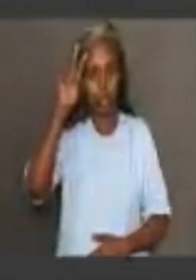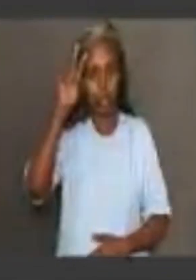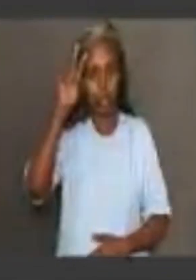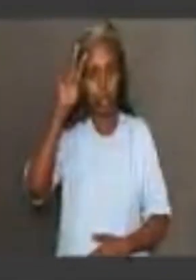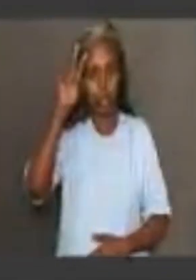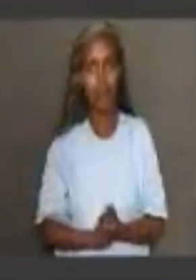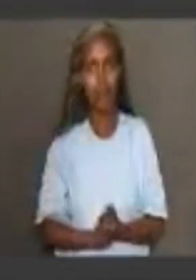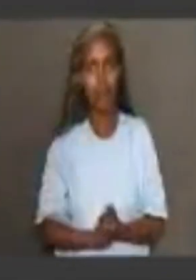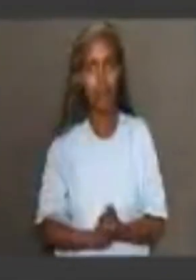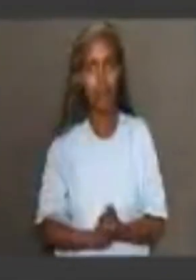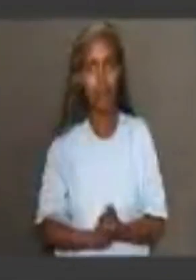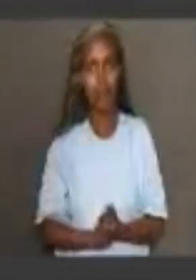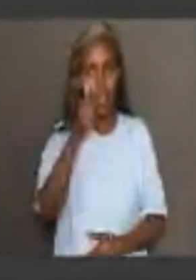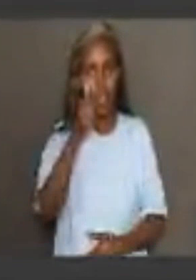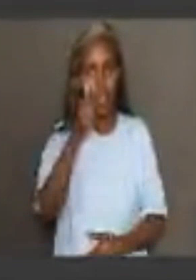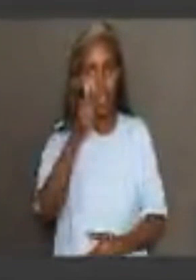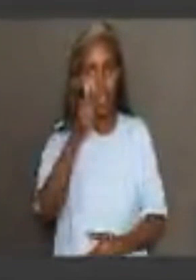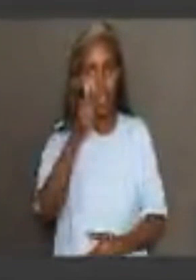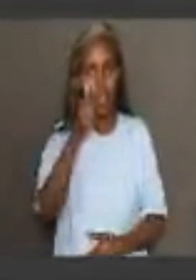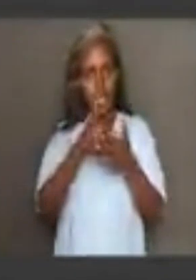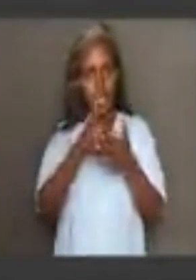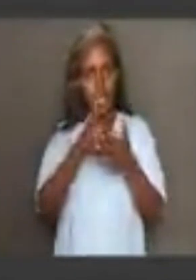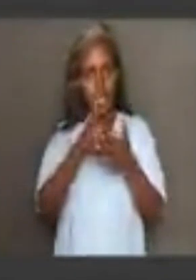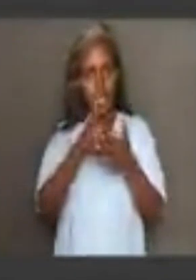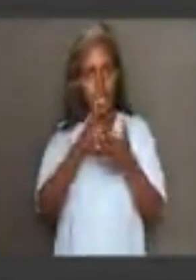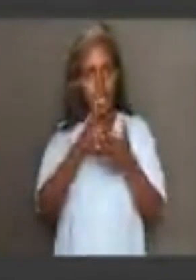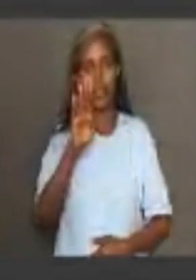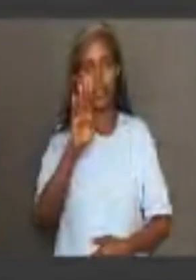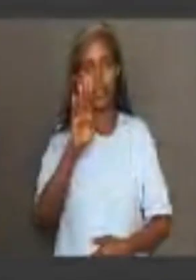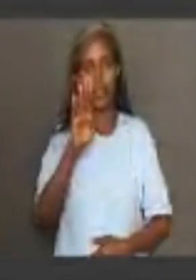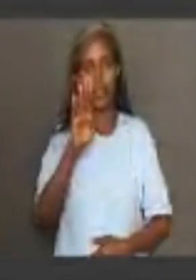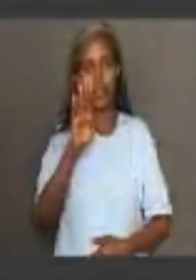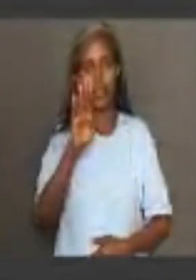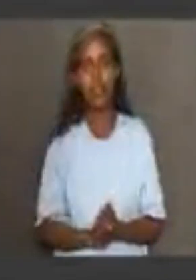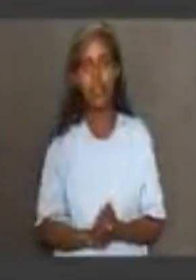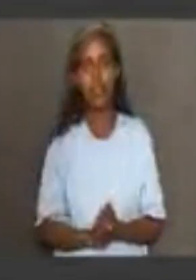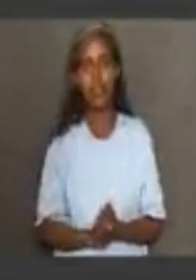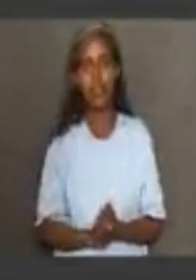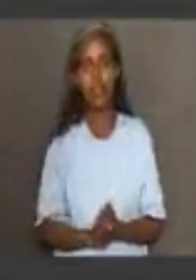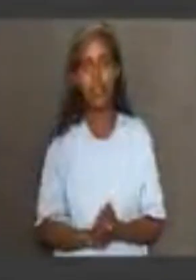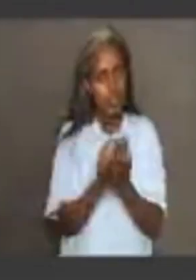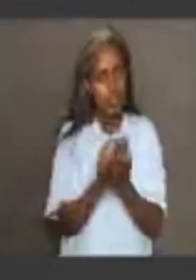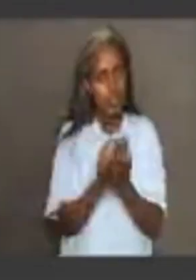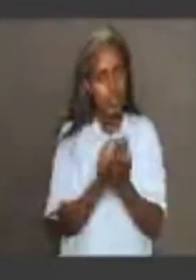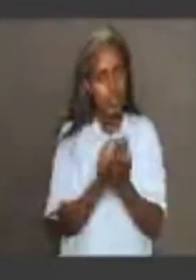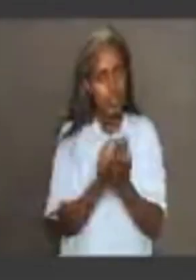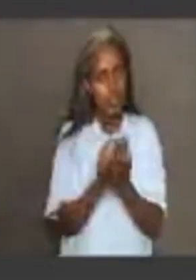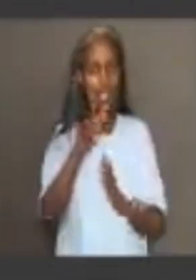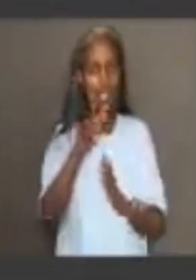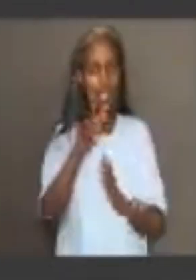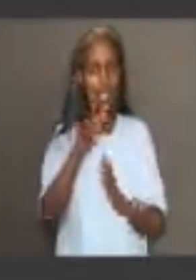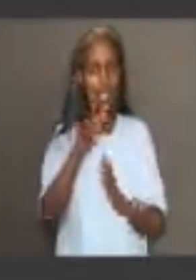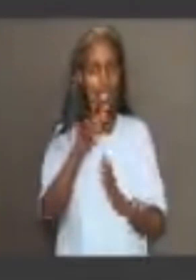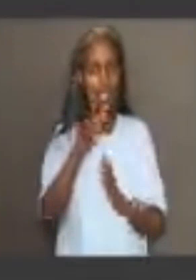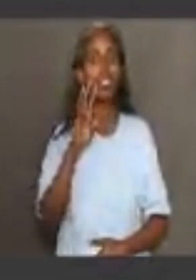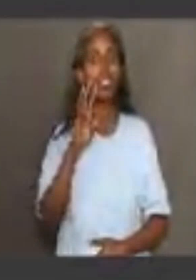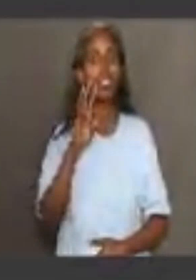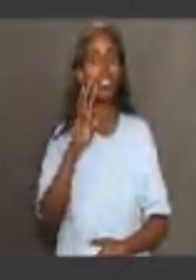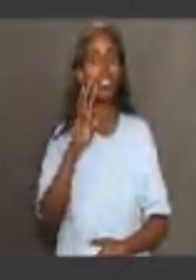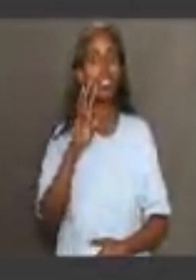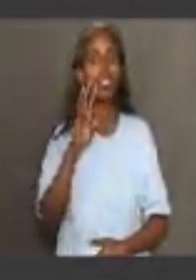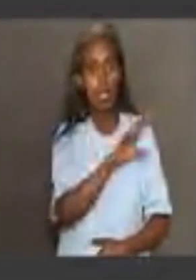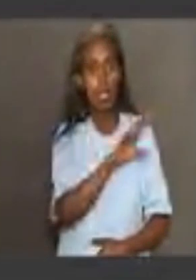A is less than B. Take, for example, 3 over 6 and